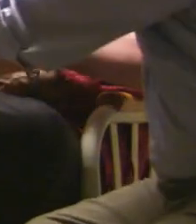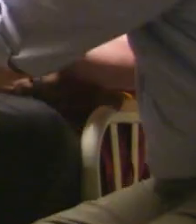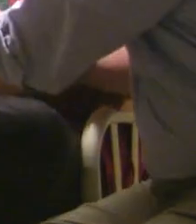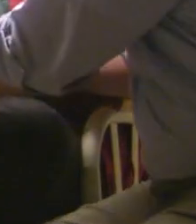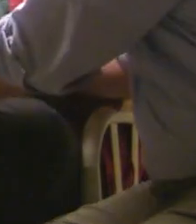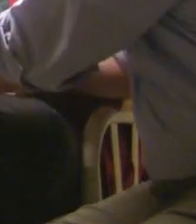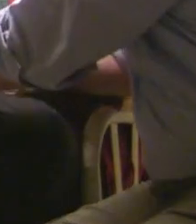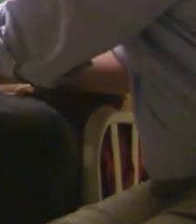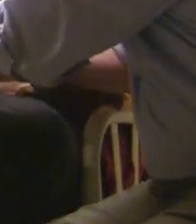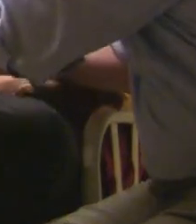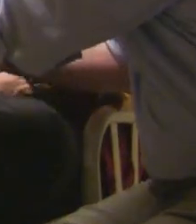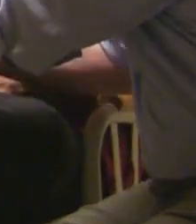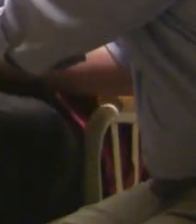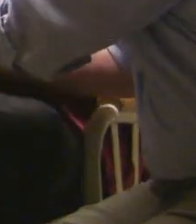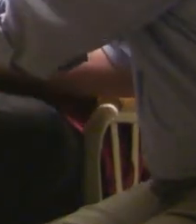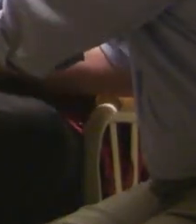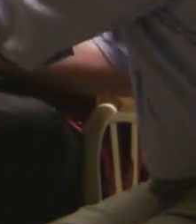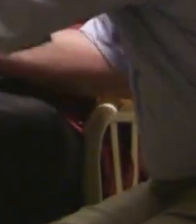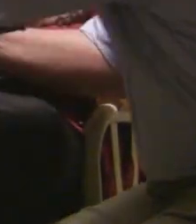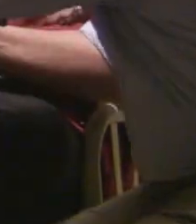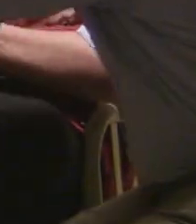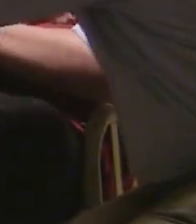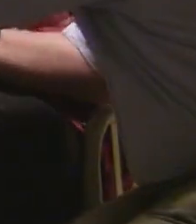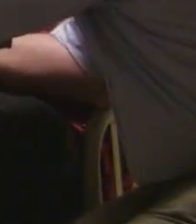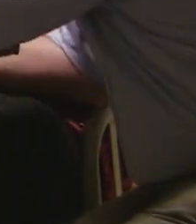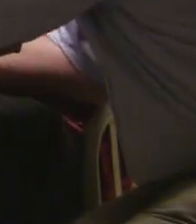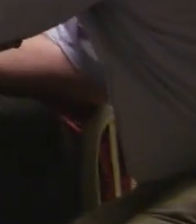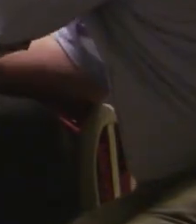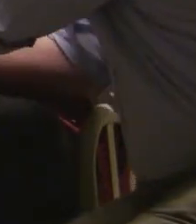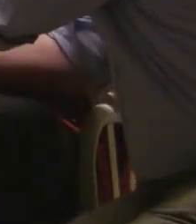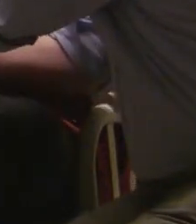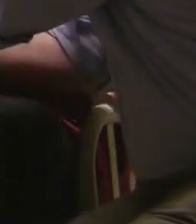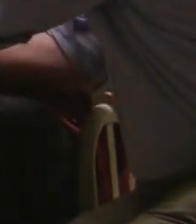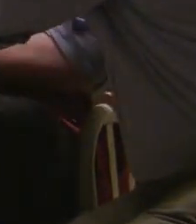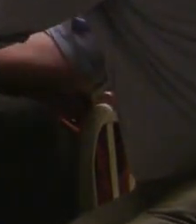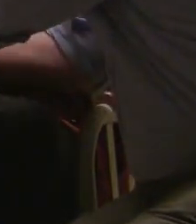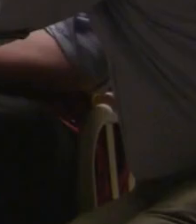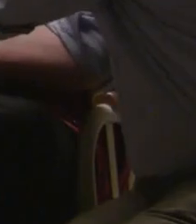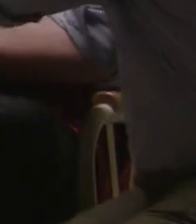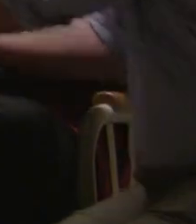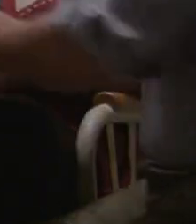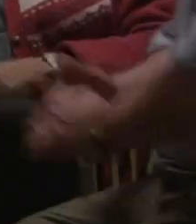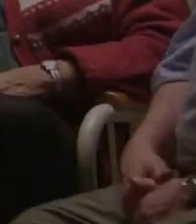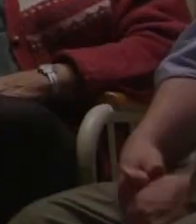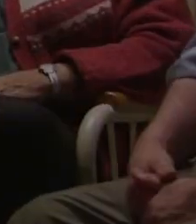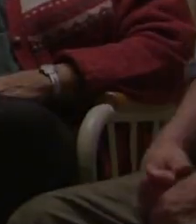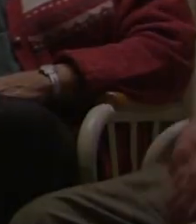Yeah.